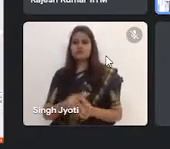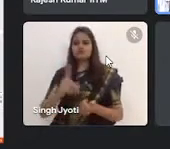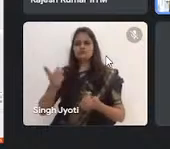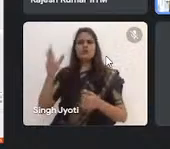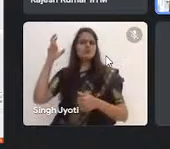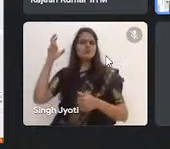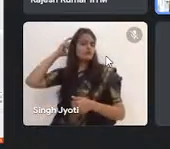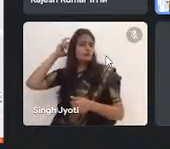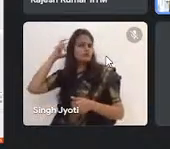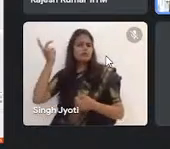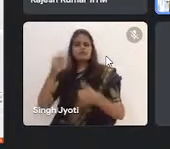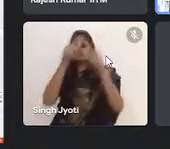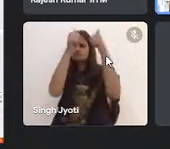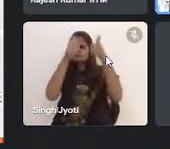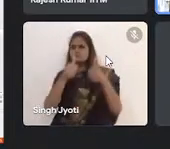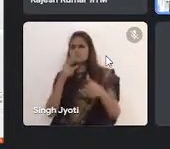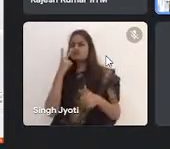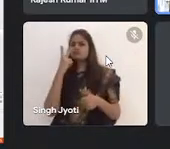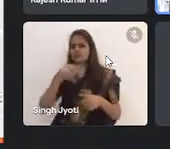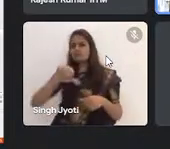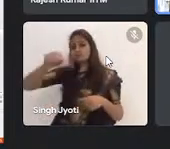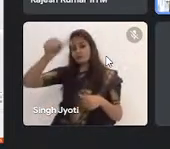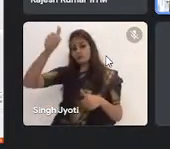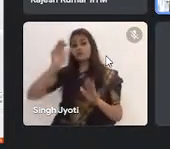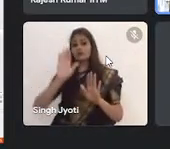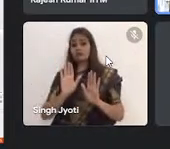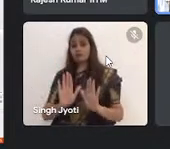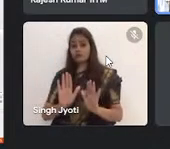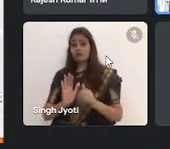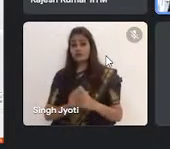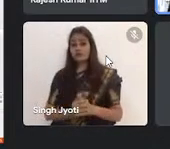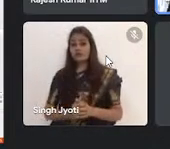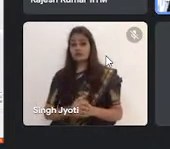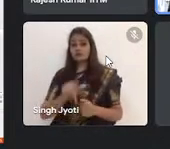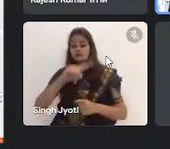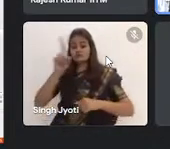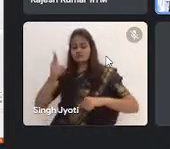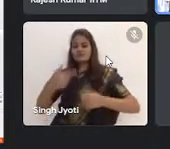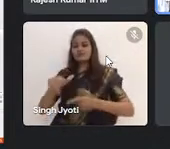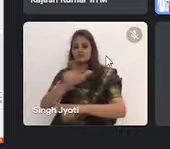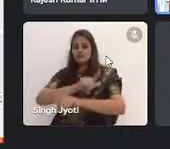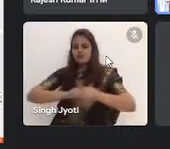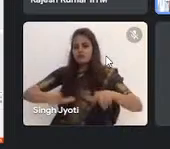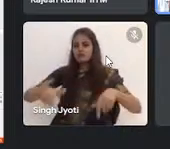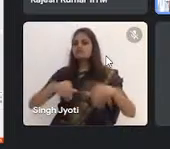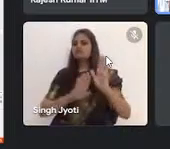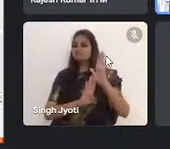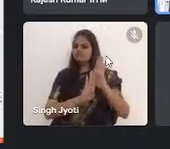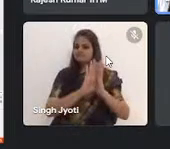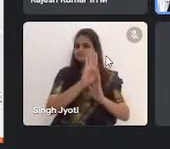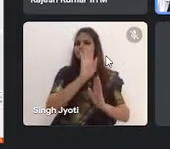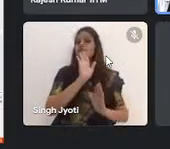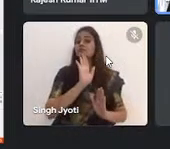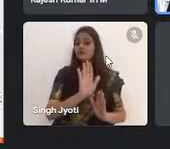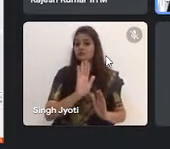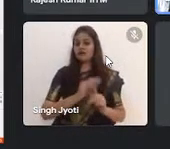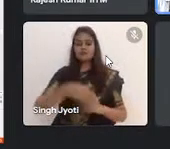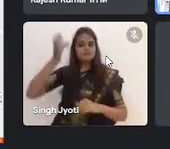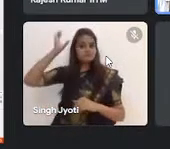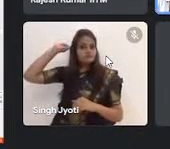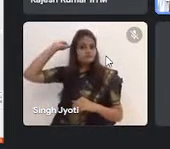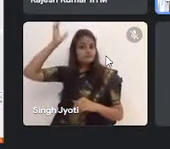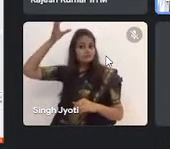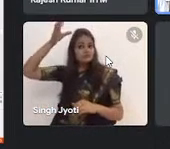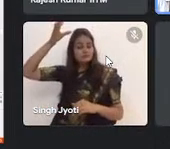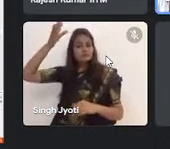cochlear implant should be in terms of well-developed language skills and cognitive development that's at